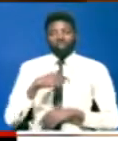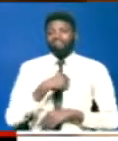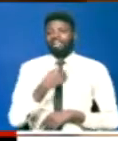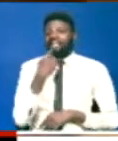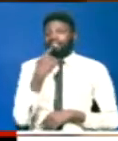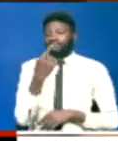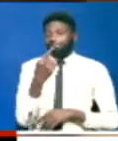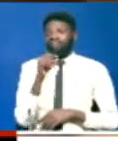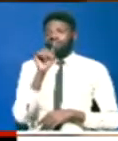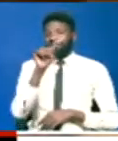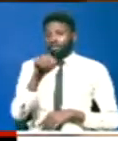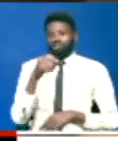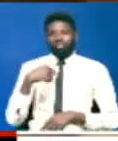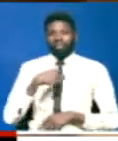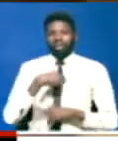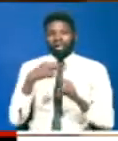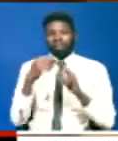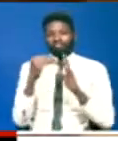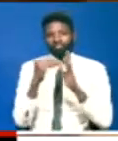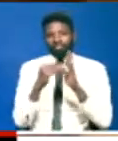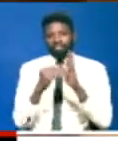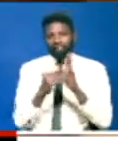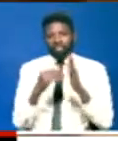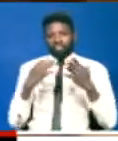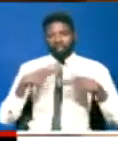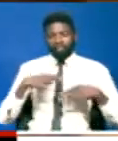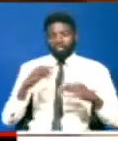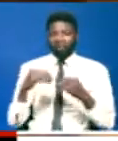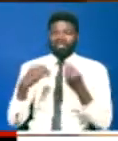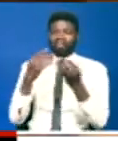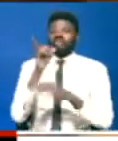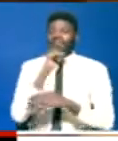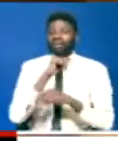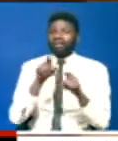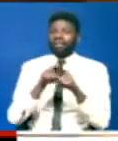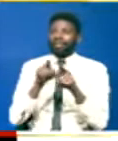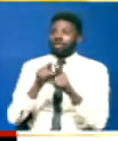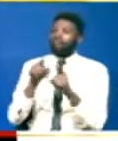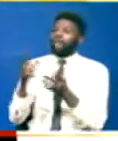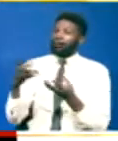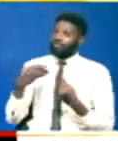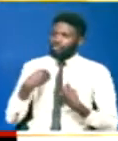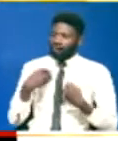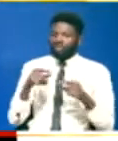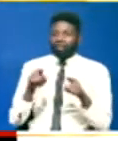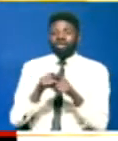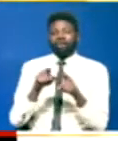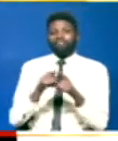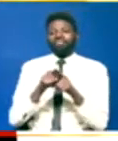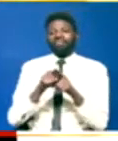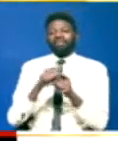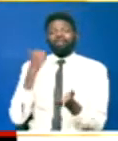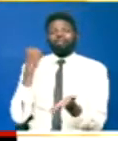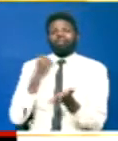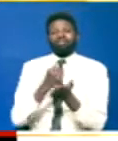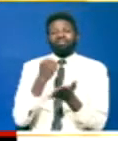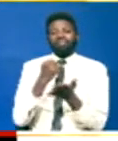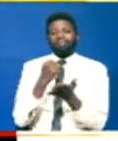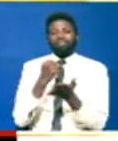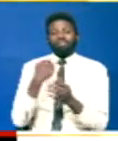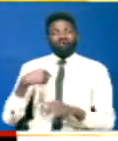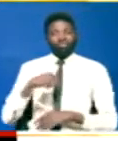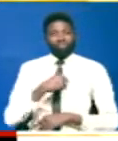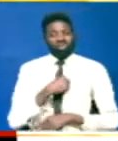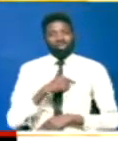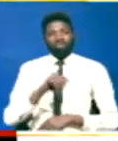give out the list of candidates and it has been received and stamped, the fault is not on us as